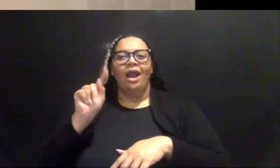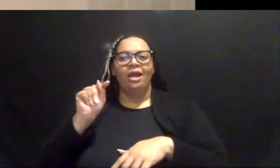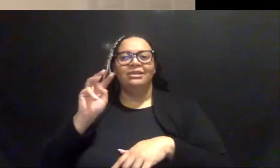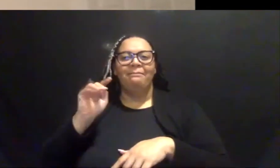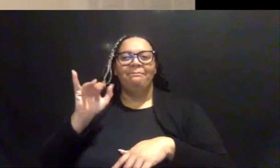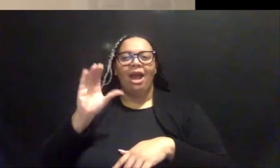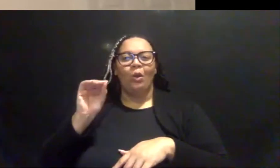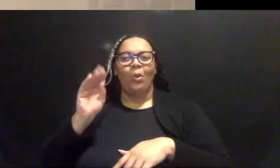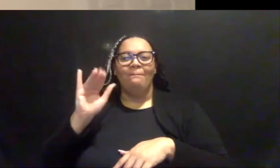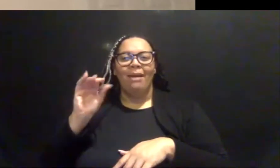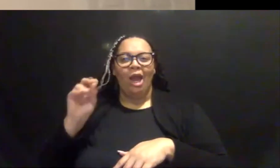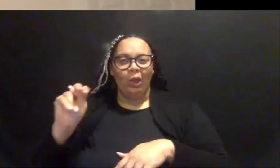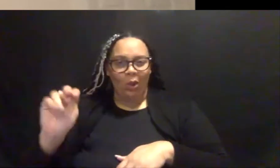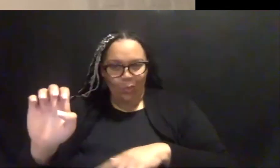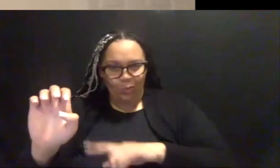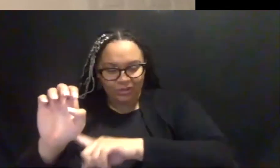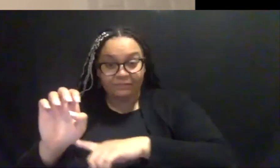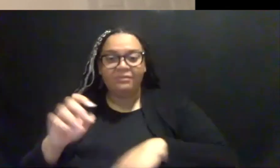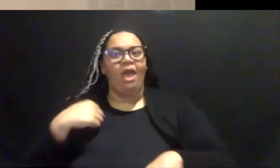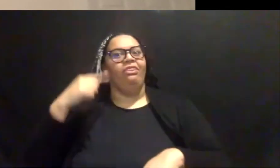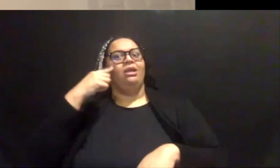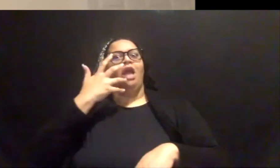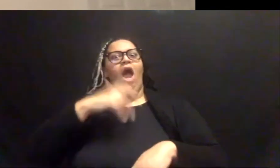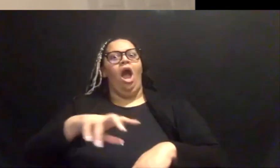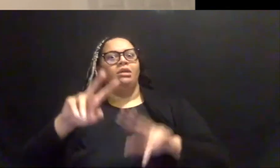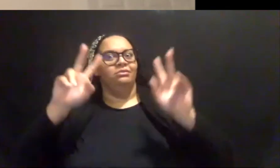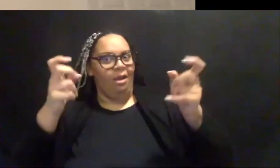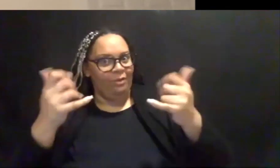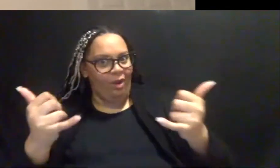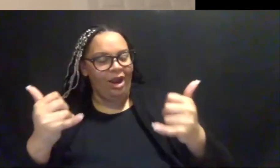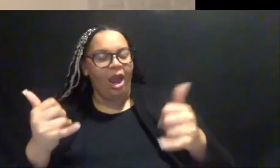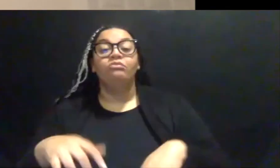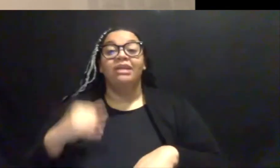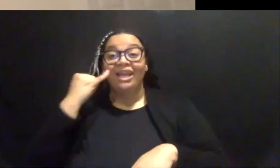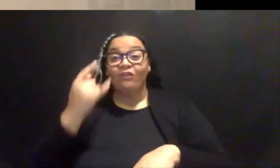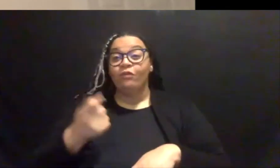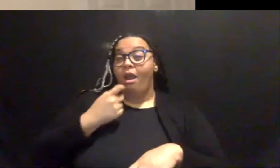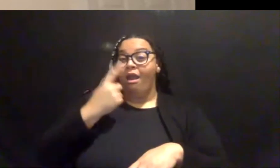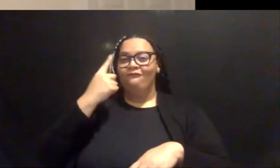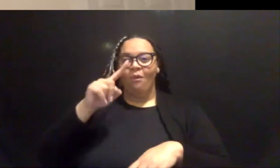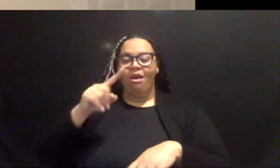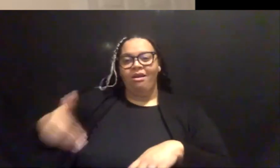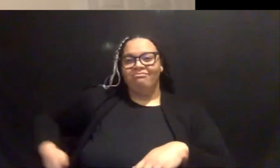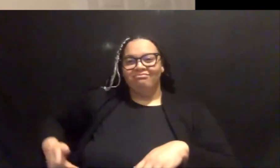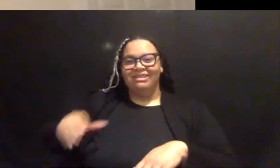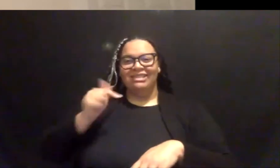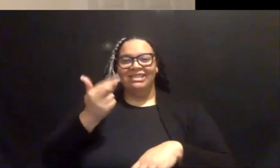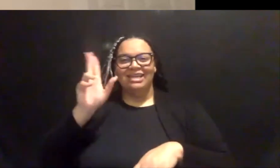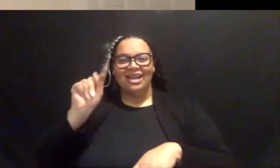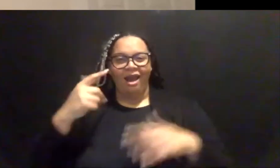this is a hot thing right now, right? If anyone's taken probiotics to improve your gut health, right? And it relates to health and immunity and all these